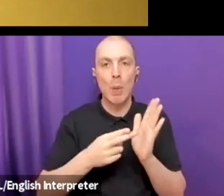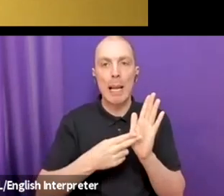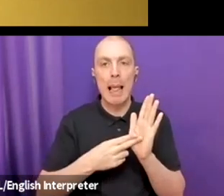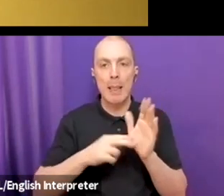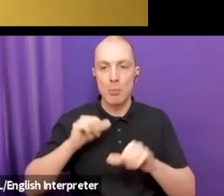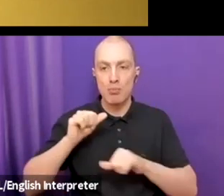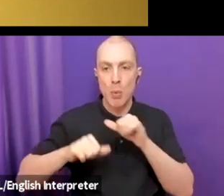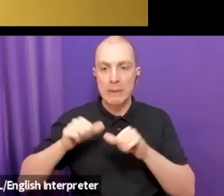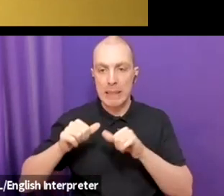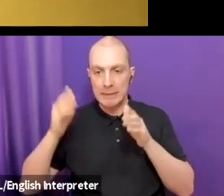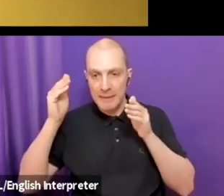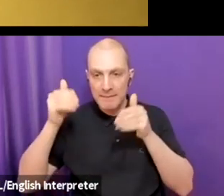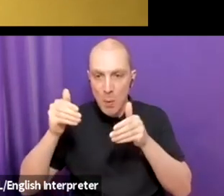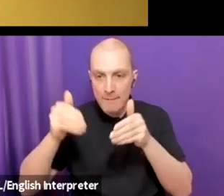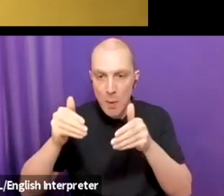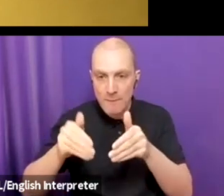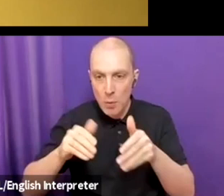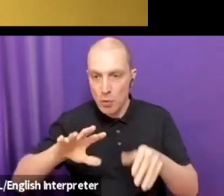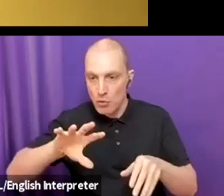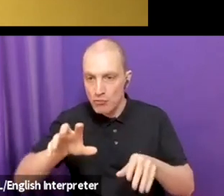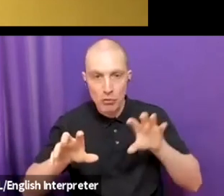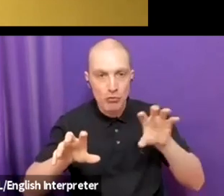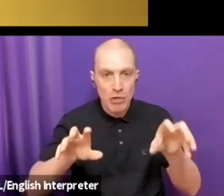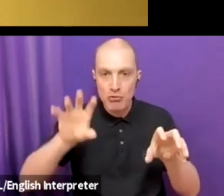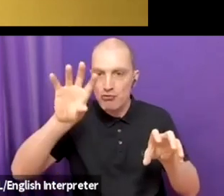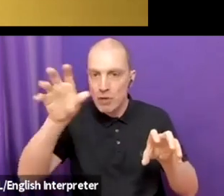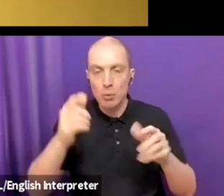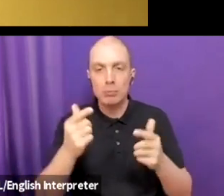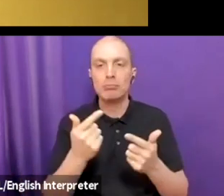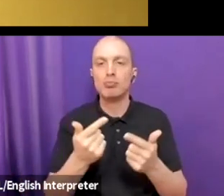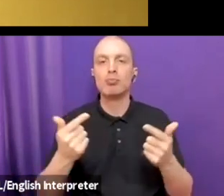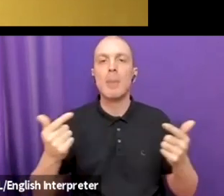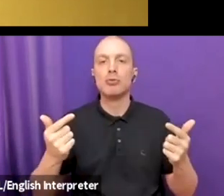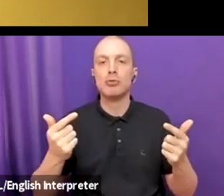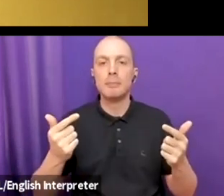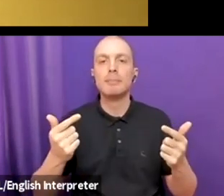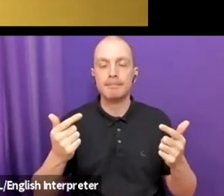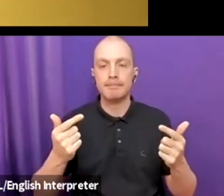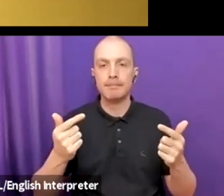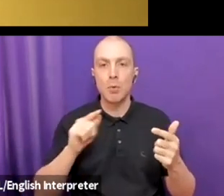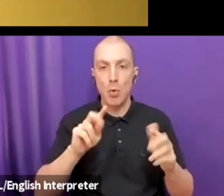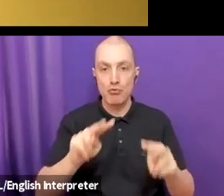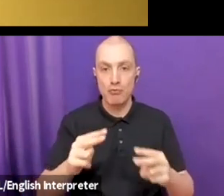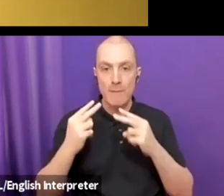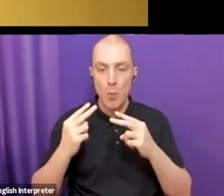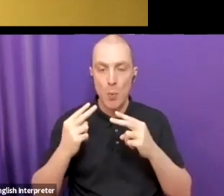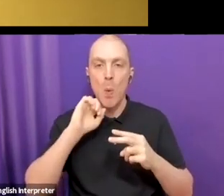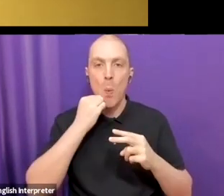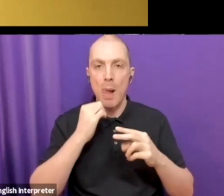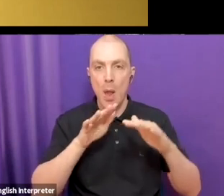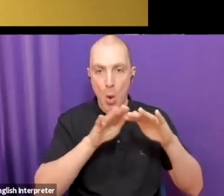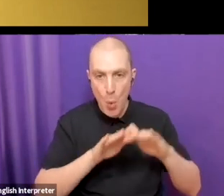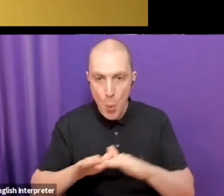much on certain regions and countries. So the UPR is designed to be applied more universally